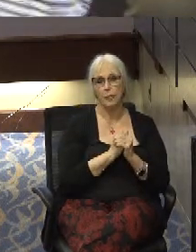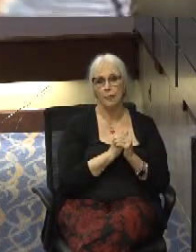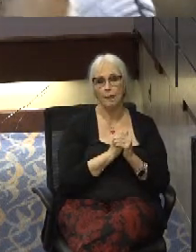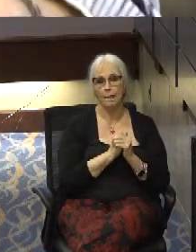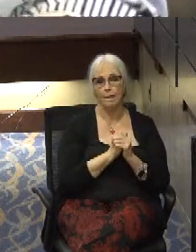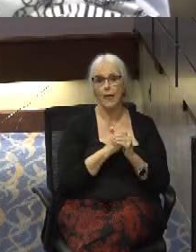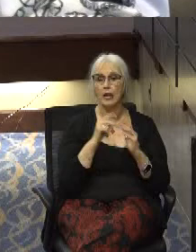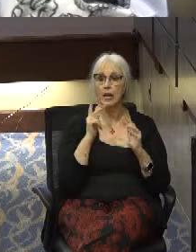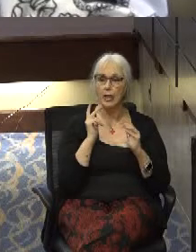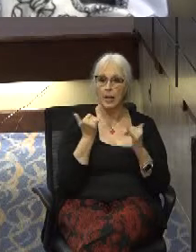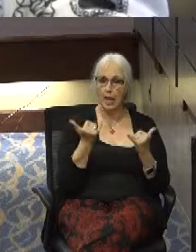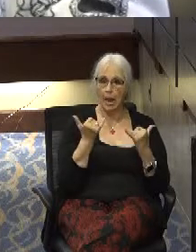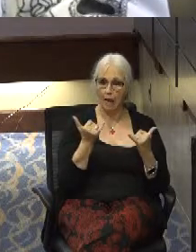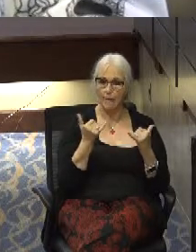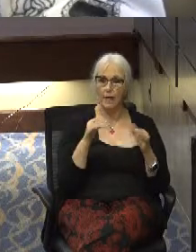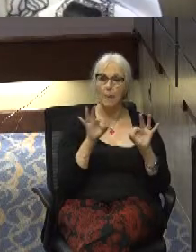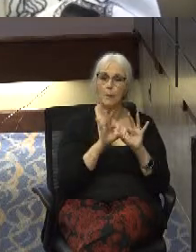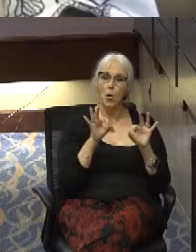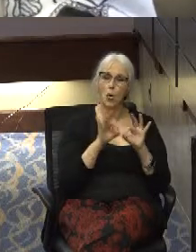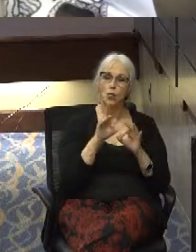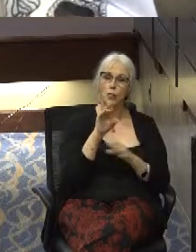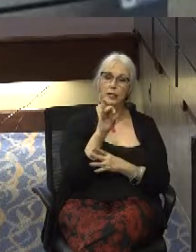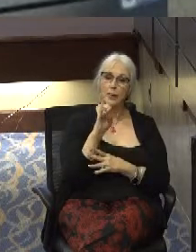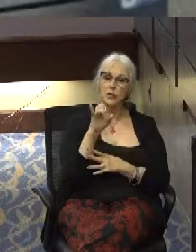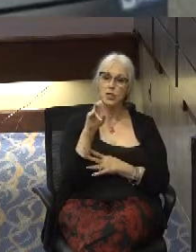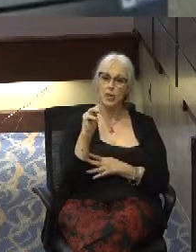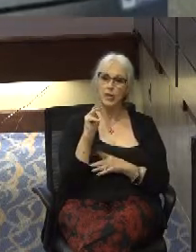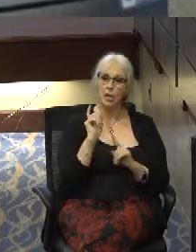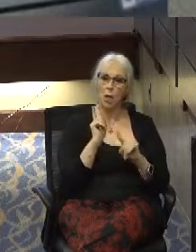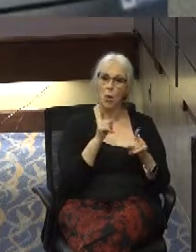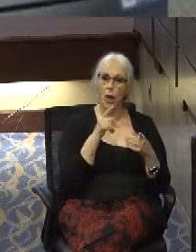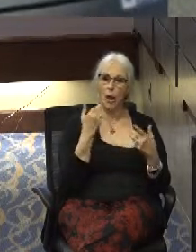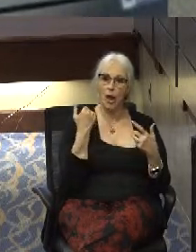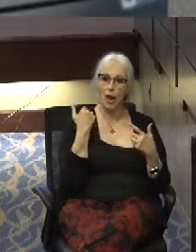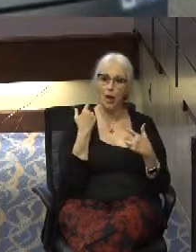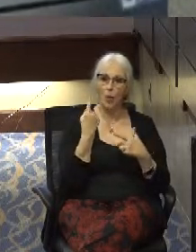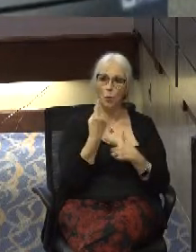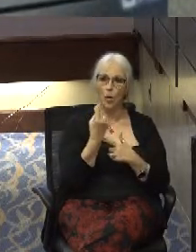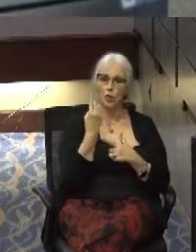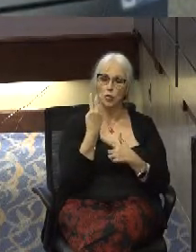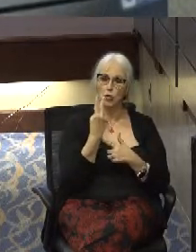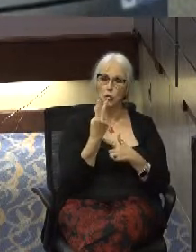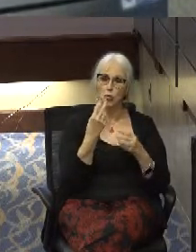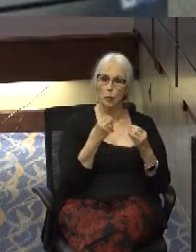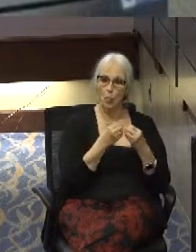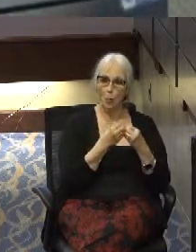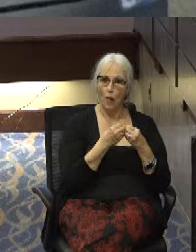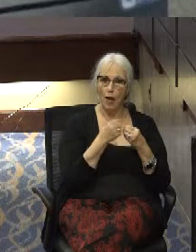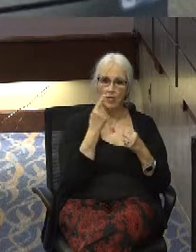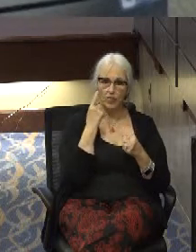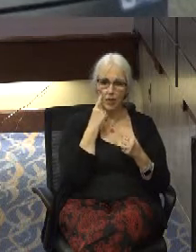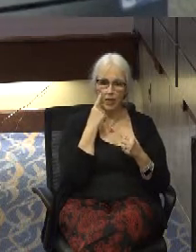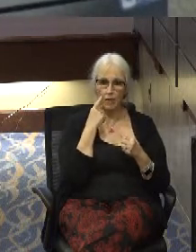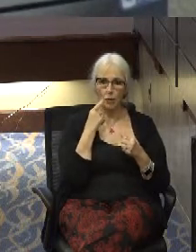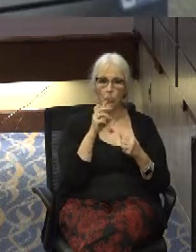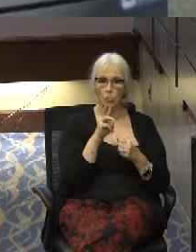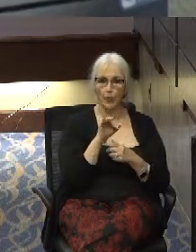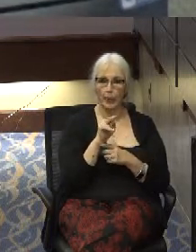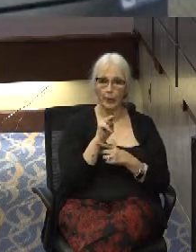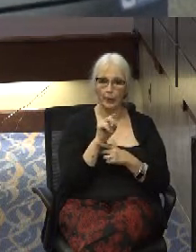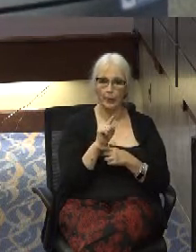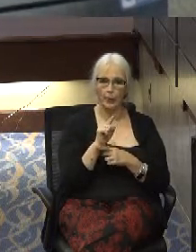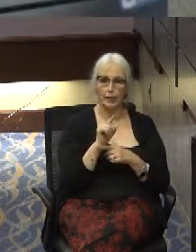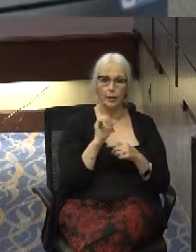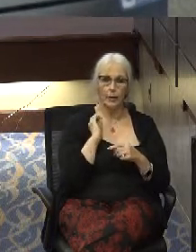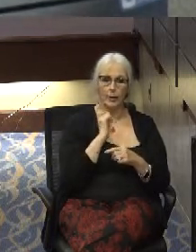to cut you off because we have a very important reception to get to. I think we have one more, or maybe 2 more, but one more, I think. And we'll just wing that one in the council